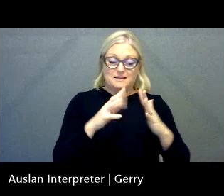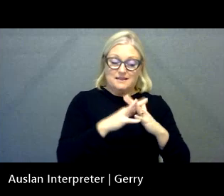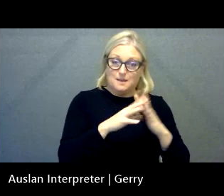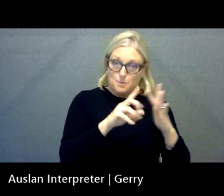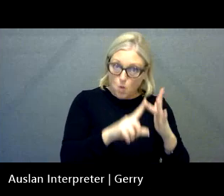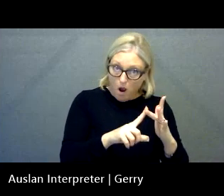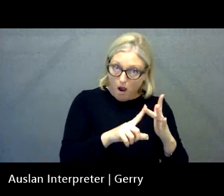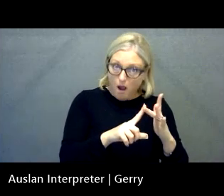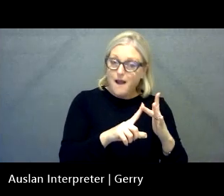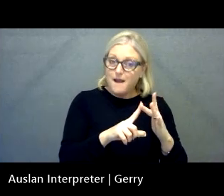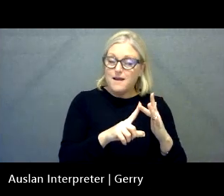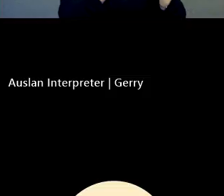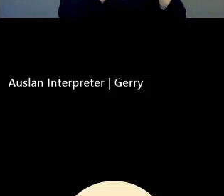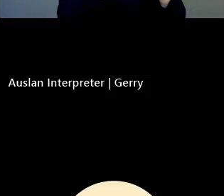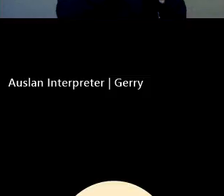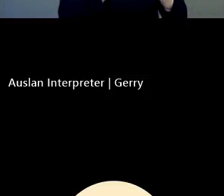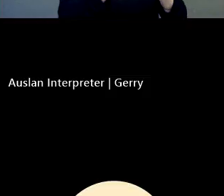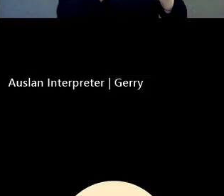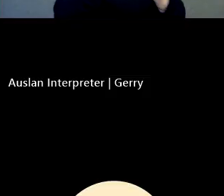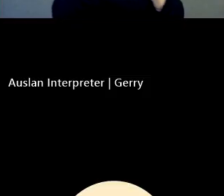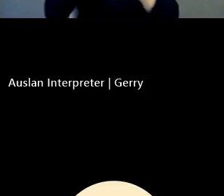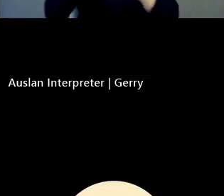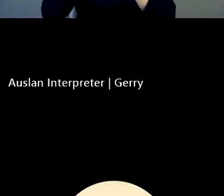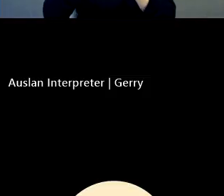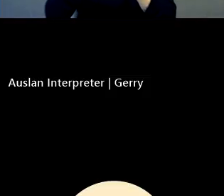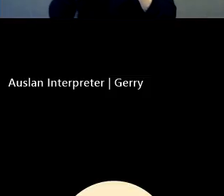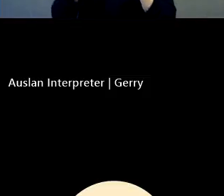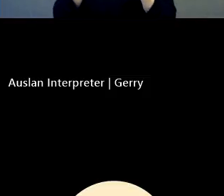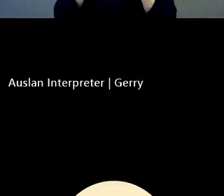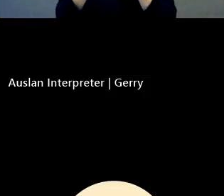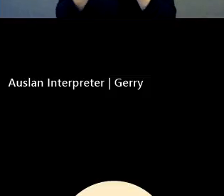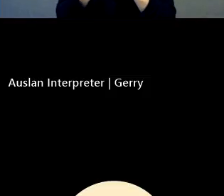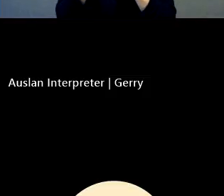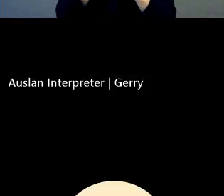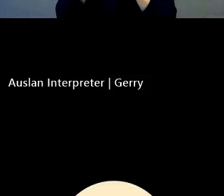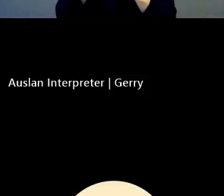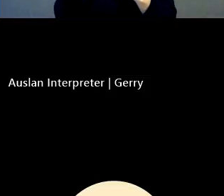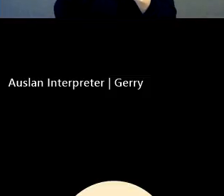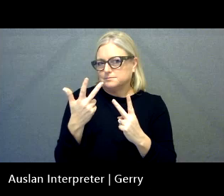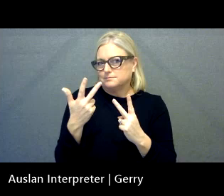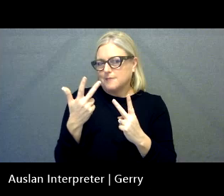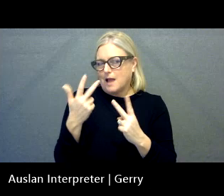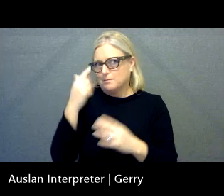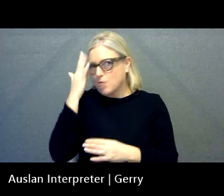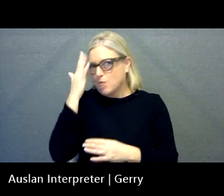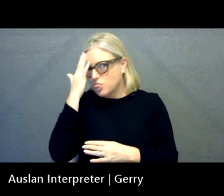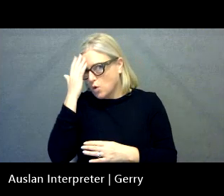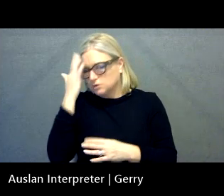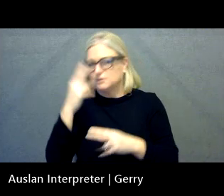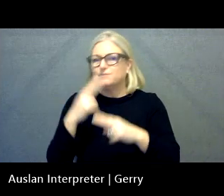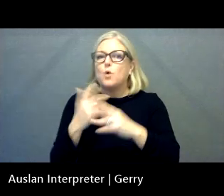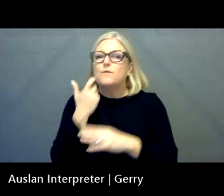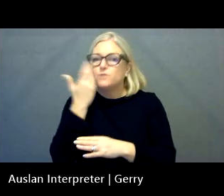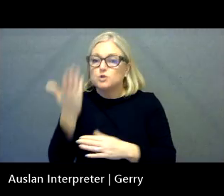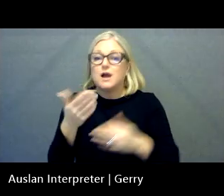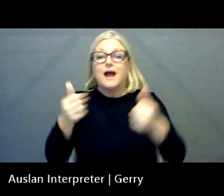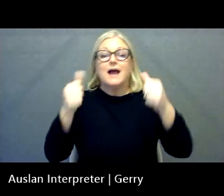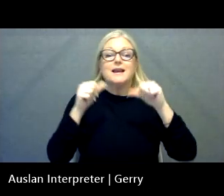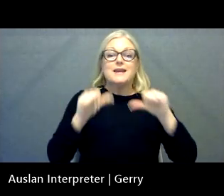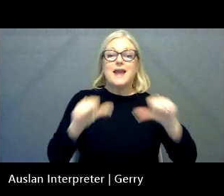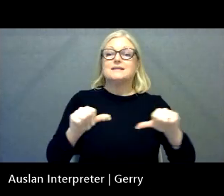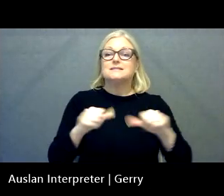considerations for further developments that need to happen. Next, we've got Dr. Samir Banerjee.